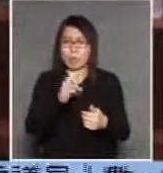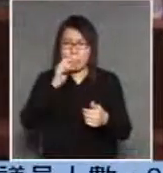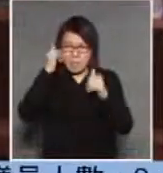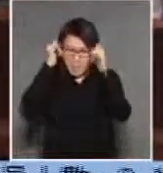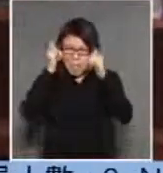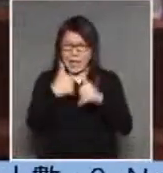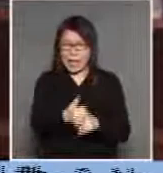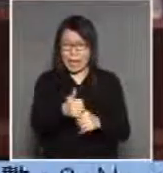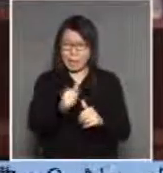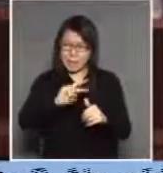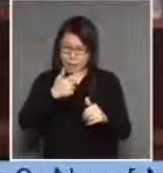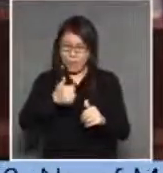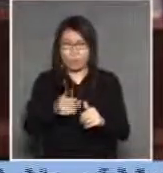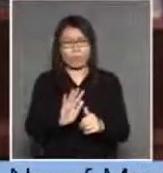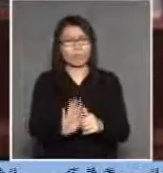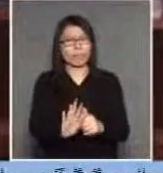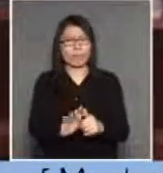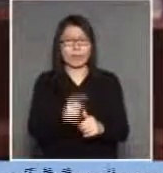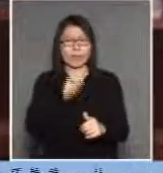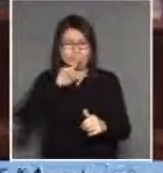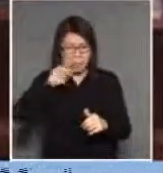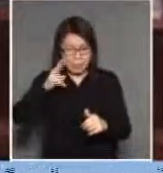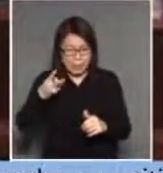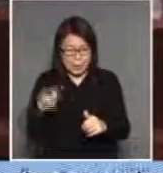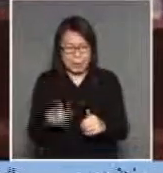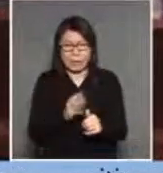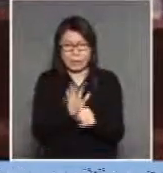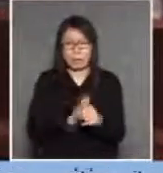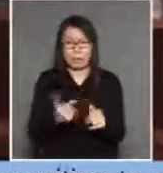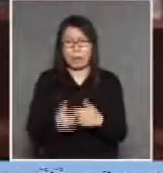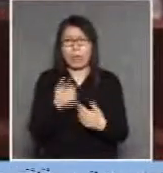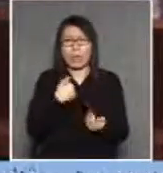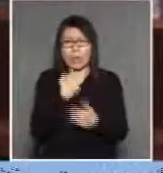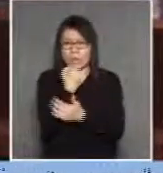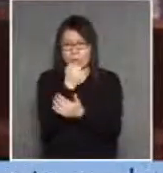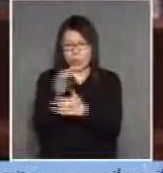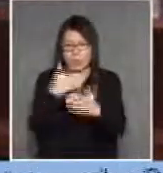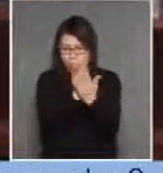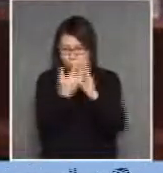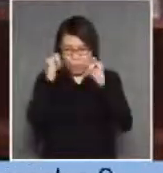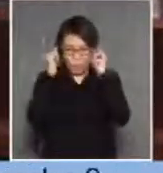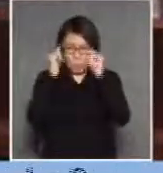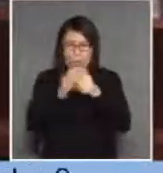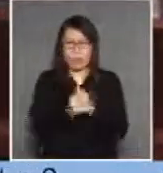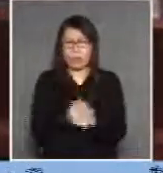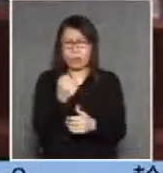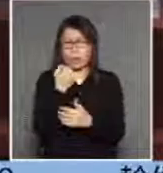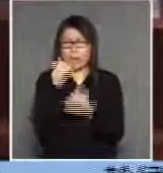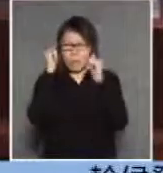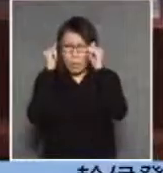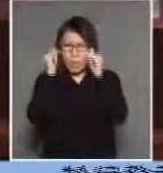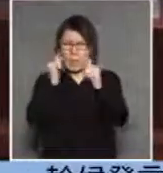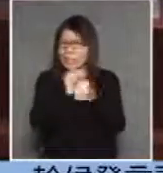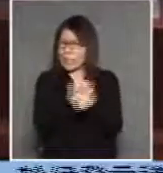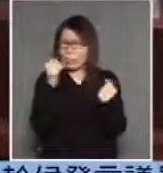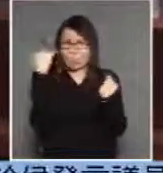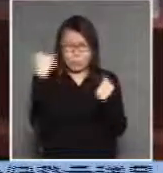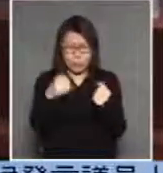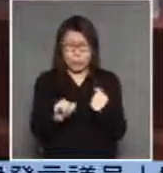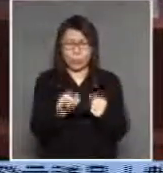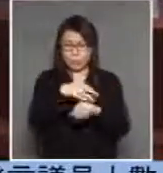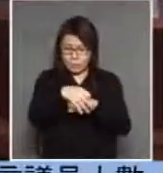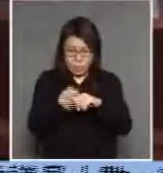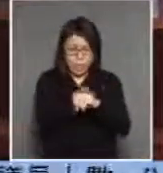of beautifying violence, so that they get deeper into the pit. I oppose any kind of violence. Violence